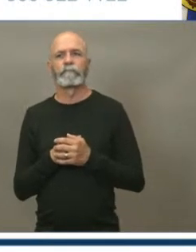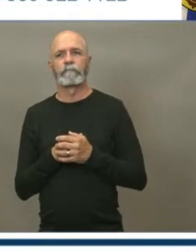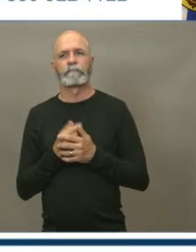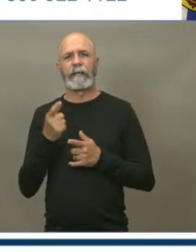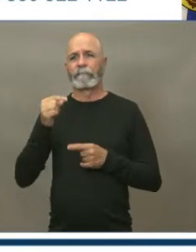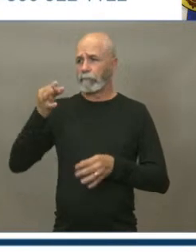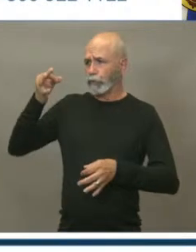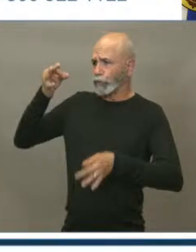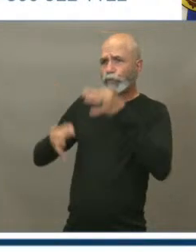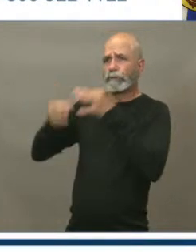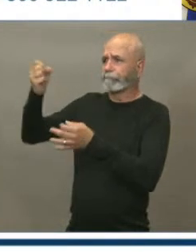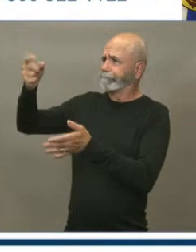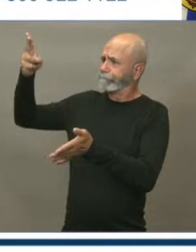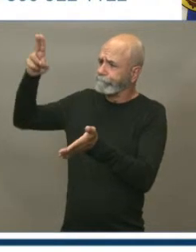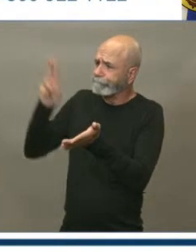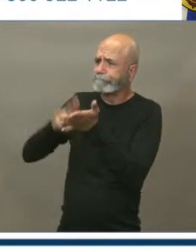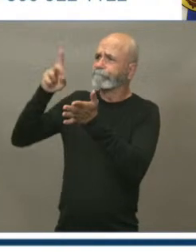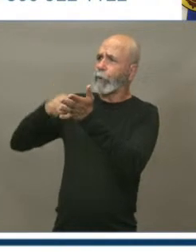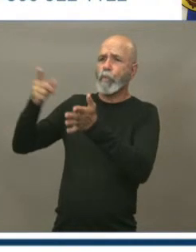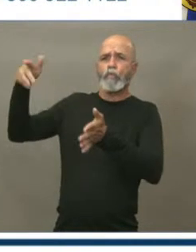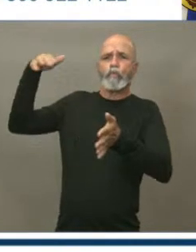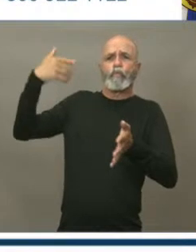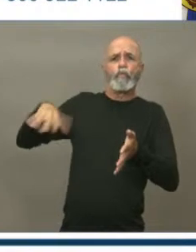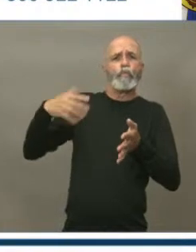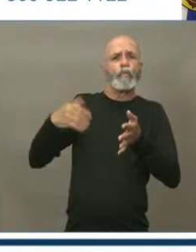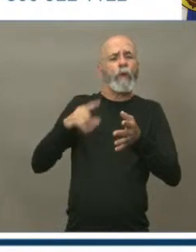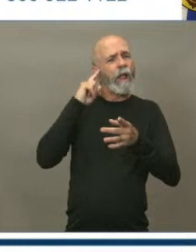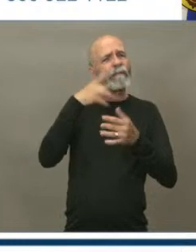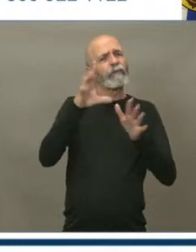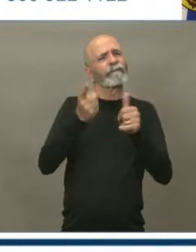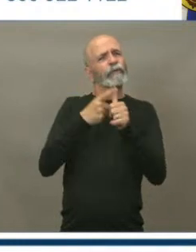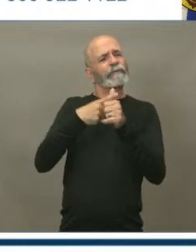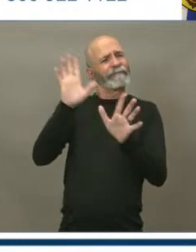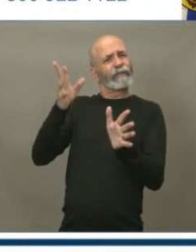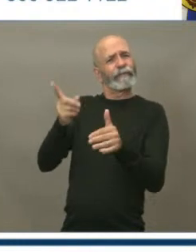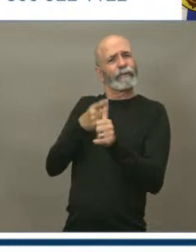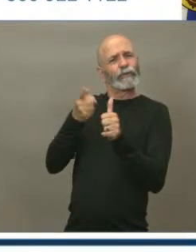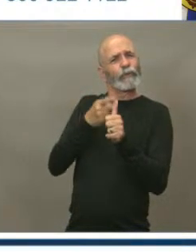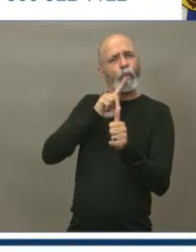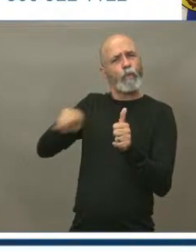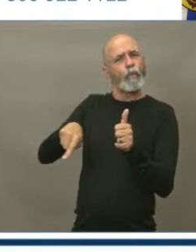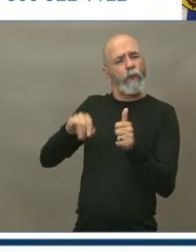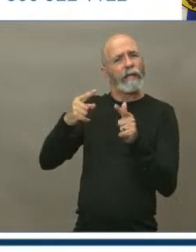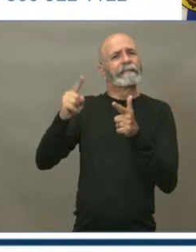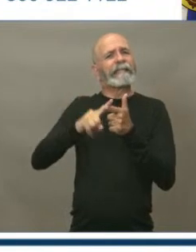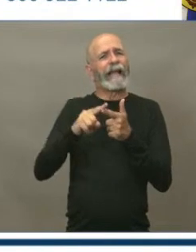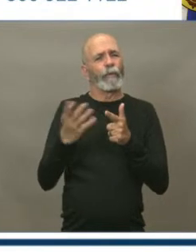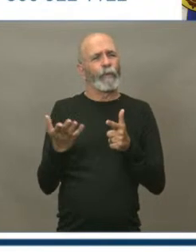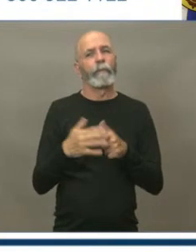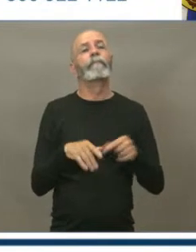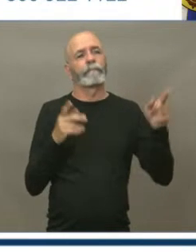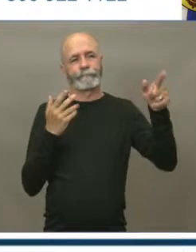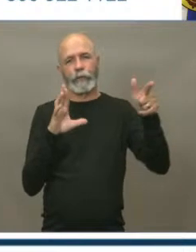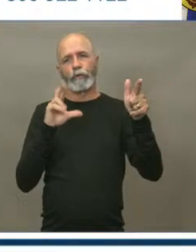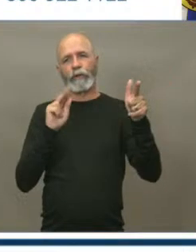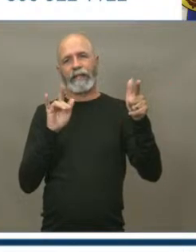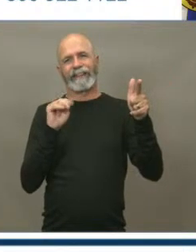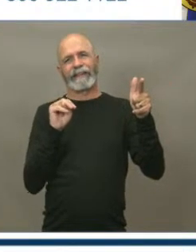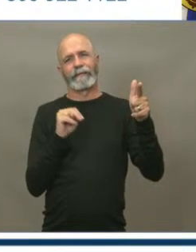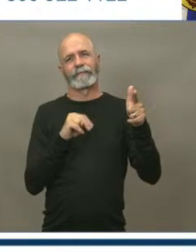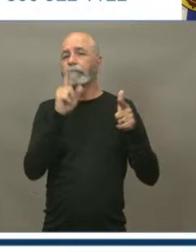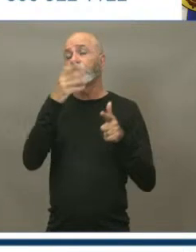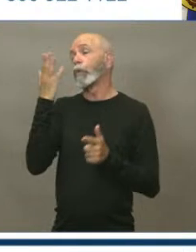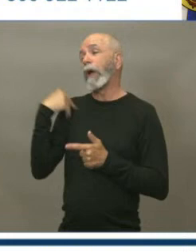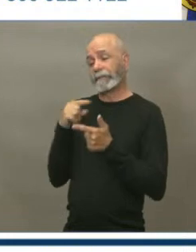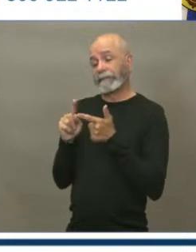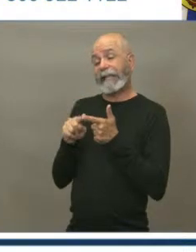injunction when we already have these mechanisms in place to enforce. So this provides more authority for police to